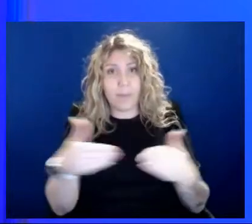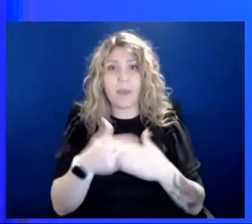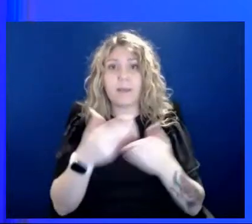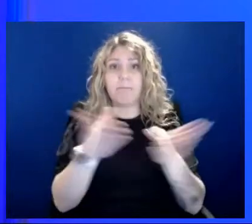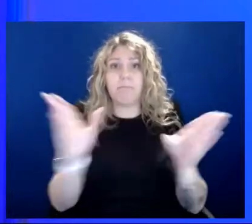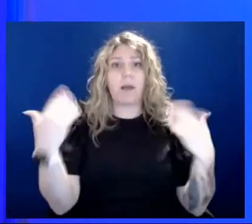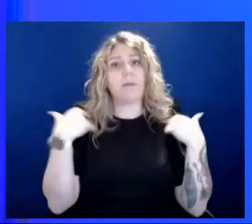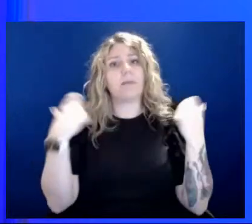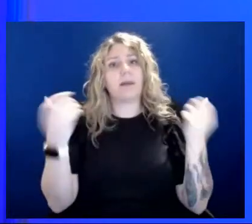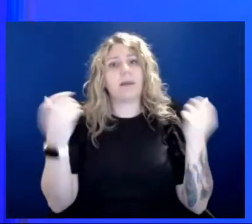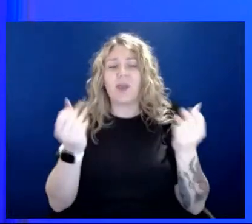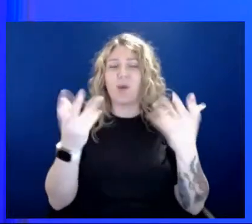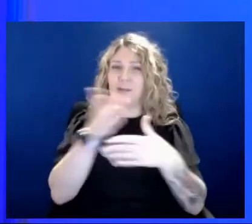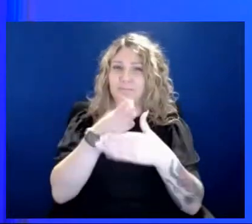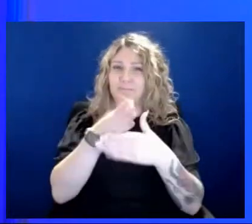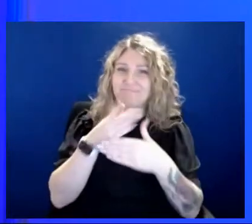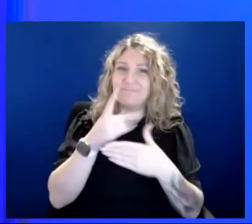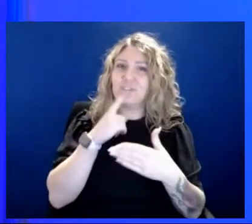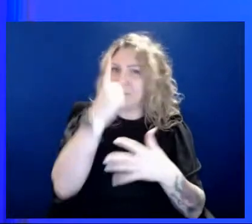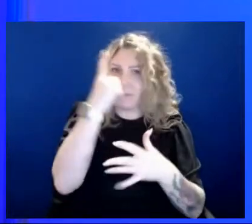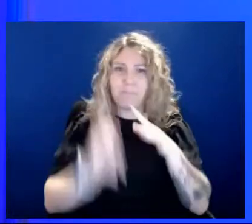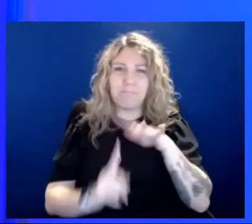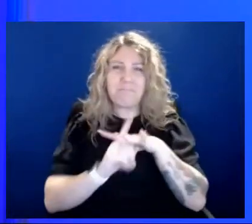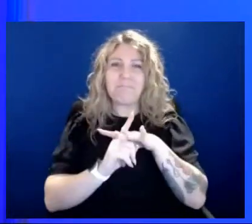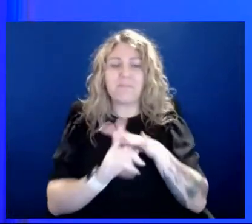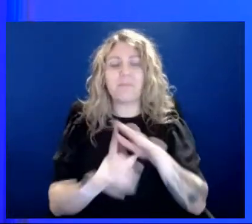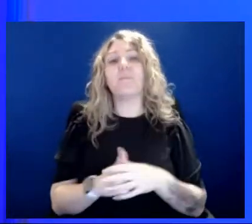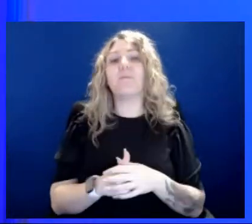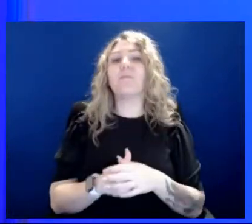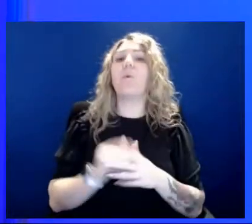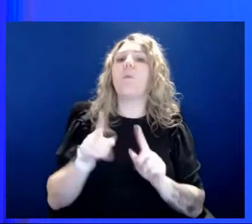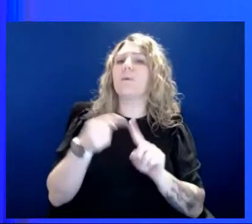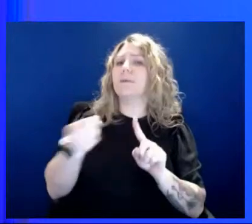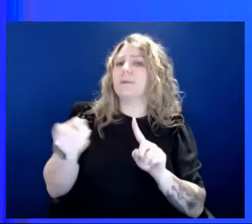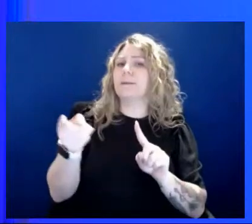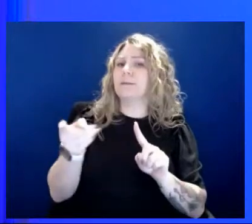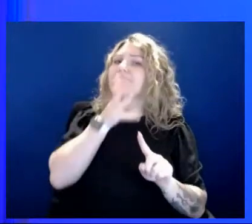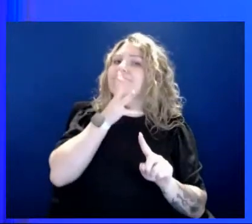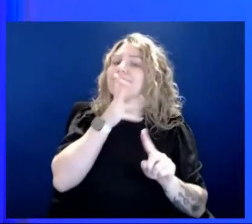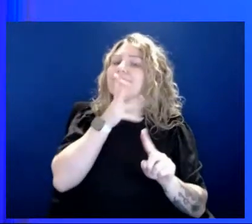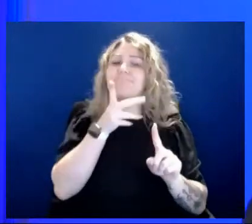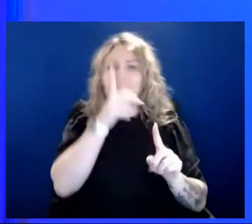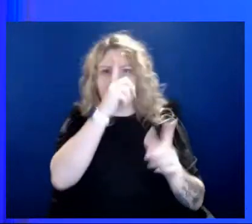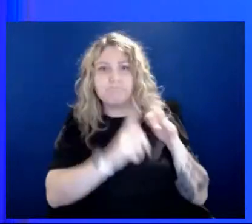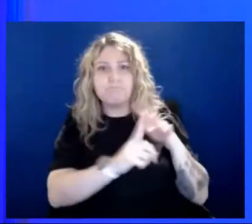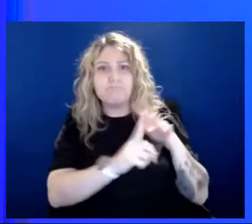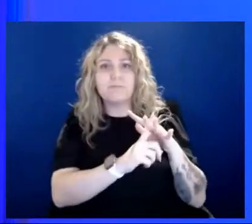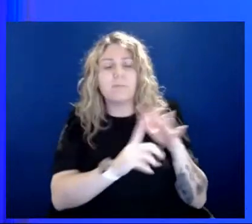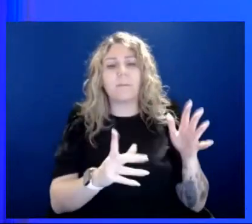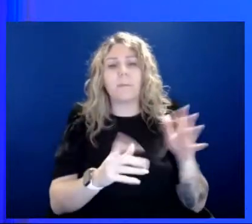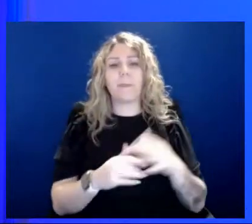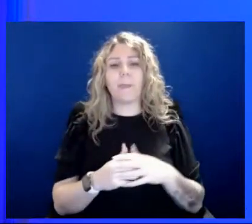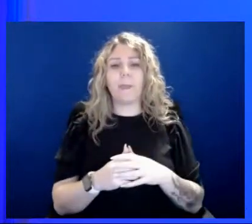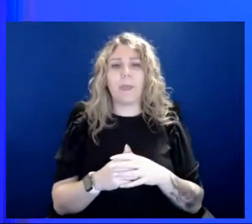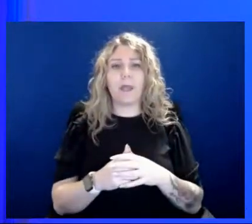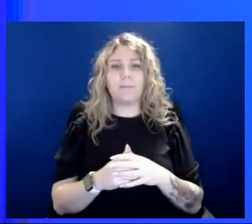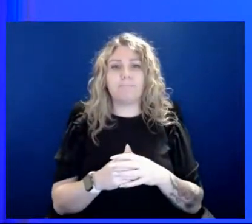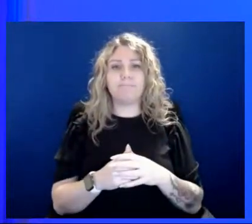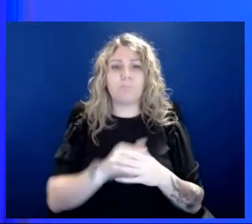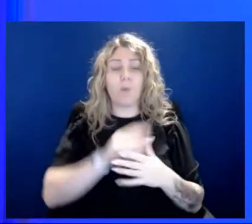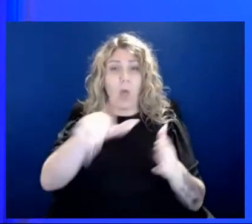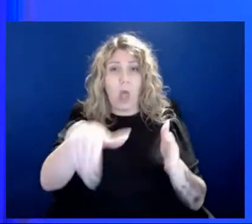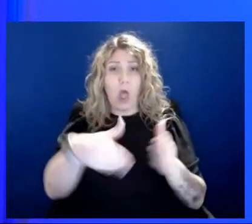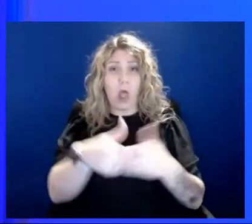share one of the things that popped into my head when Dr. Ellerbeck was speaking was the periphery benefits of